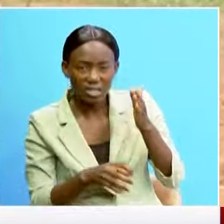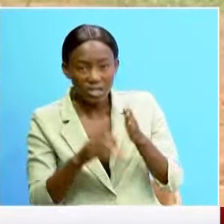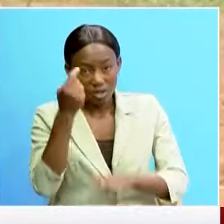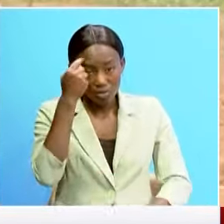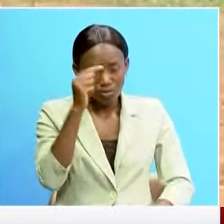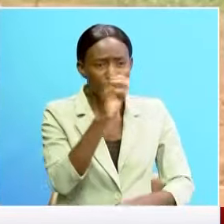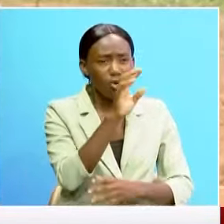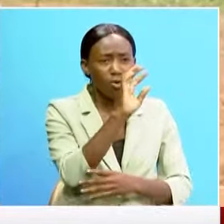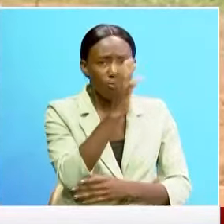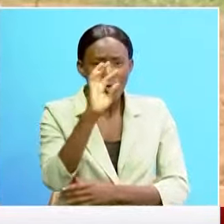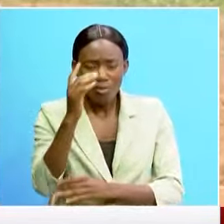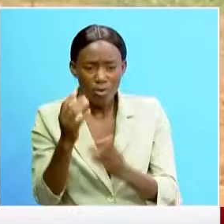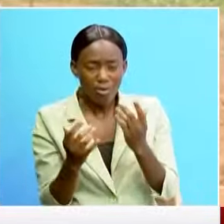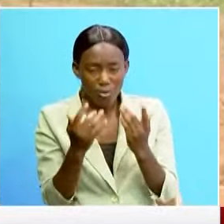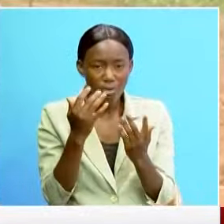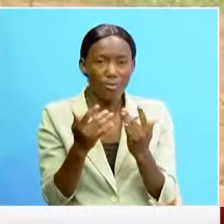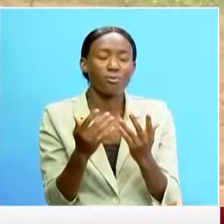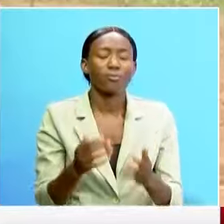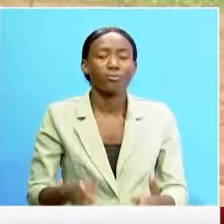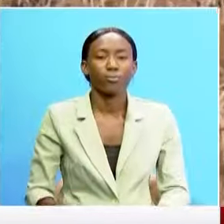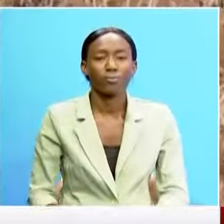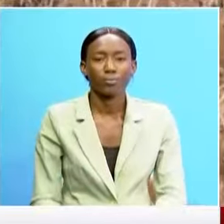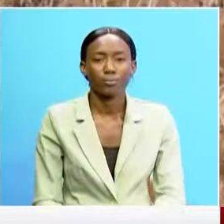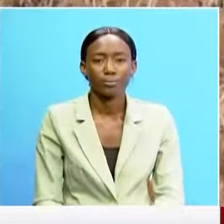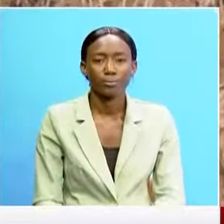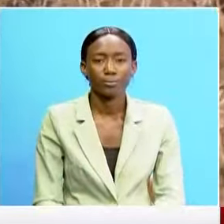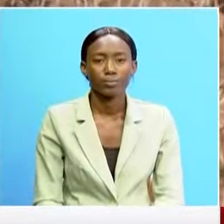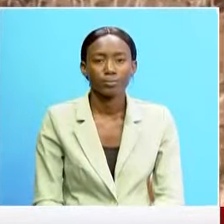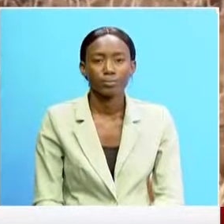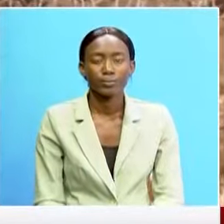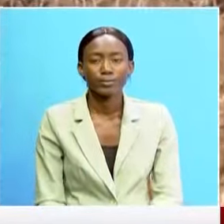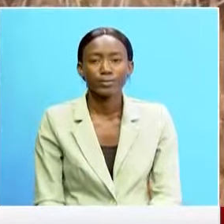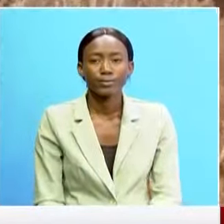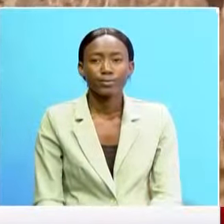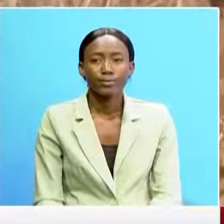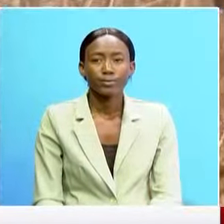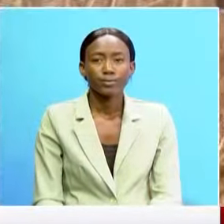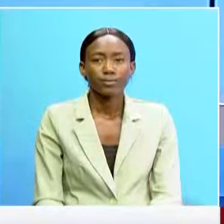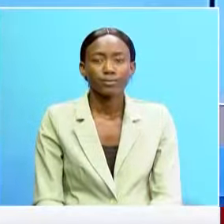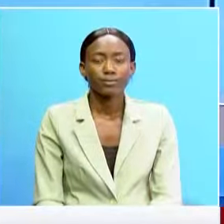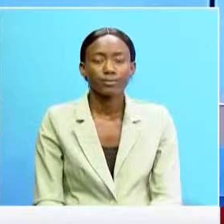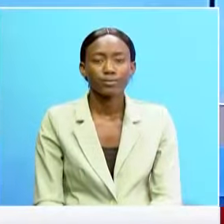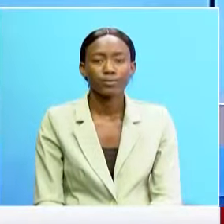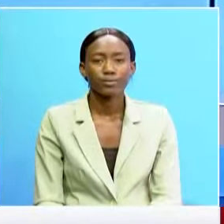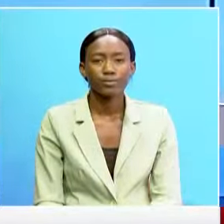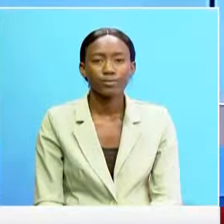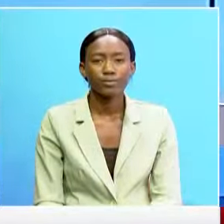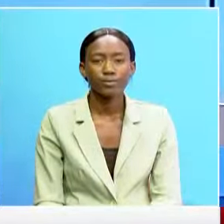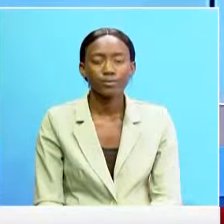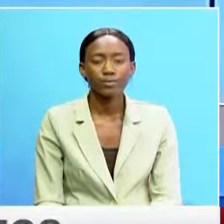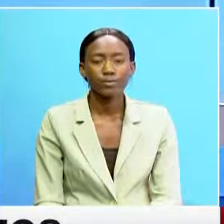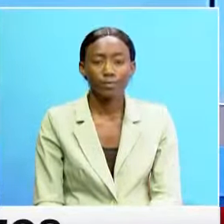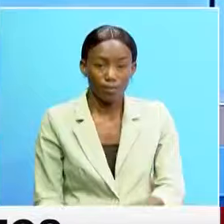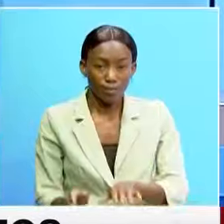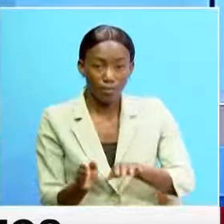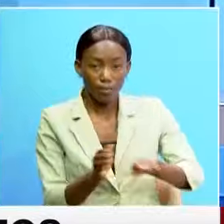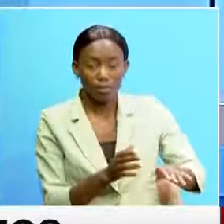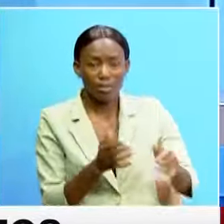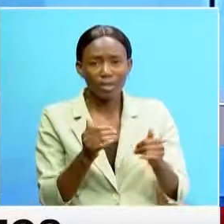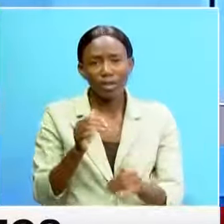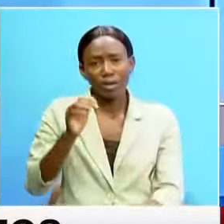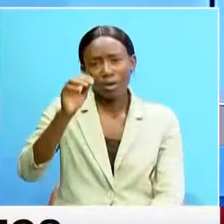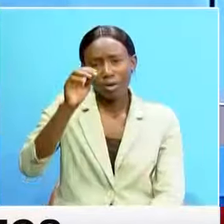to both mankind and the ecosystem. Reporting, Amnon Piri. Also in the news,